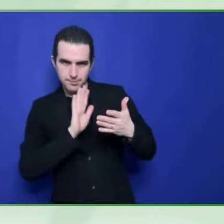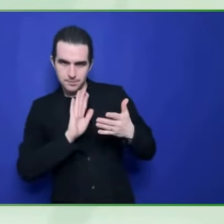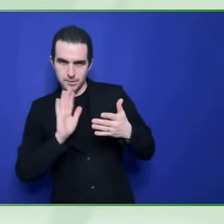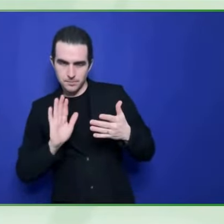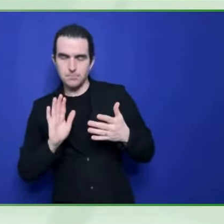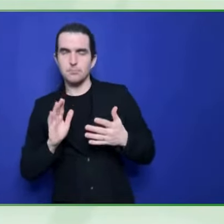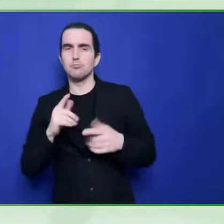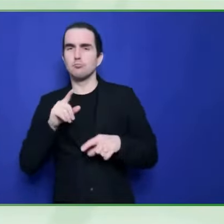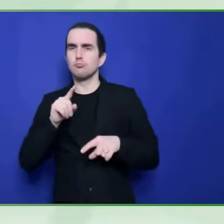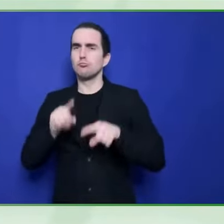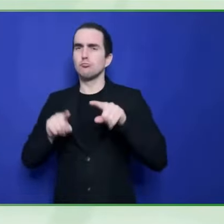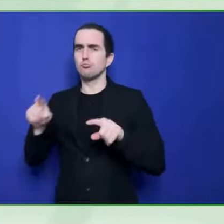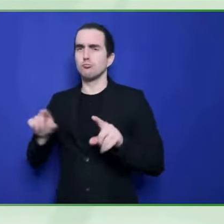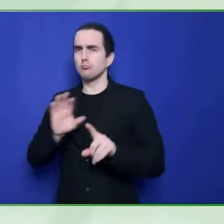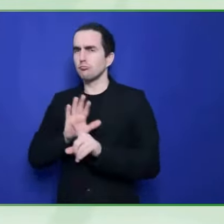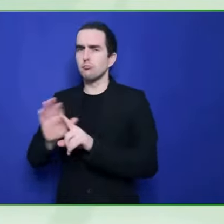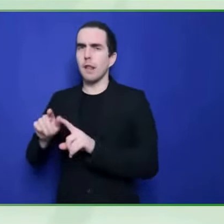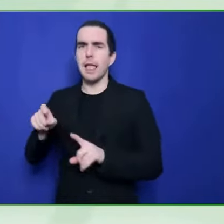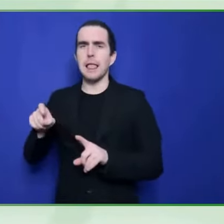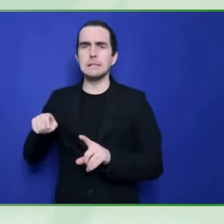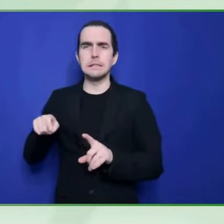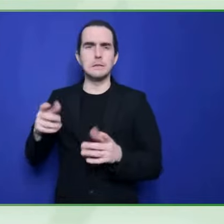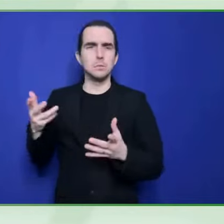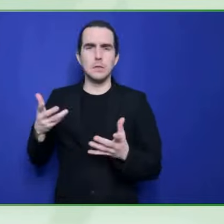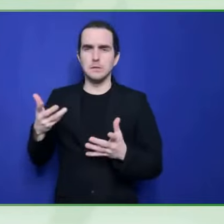mobility profile. Next slide, please.